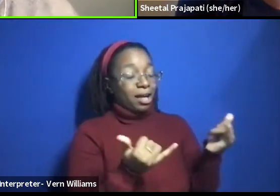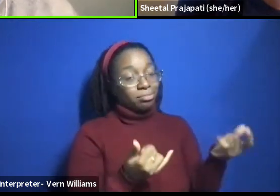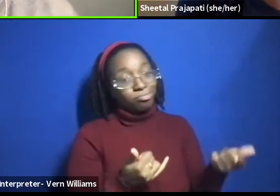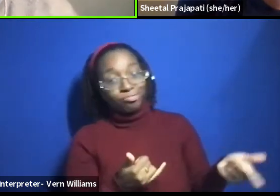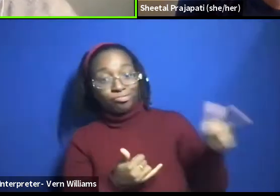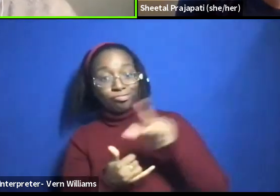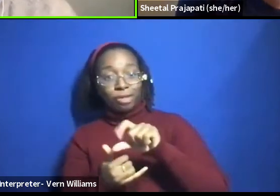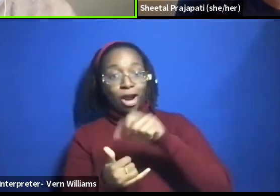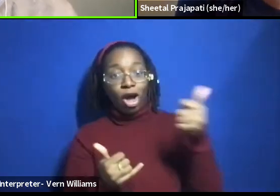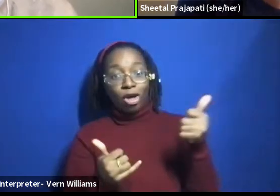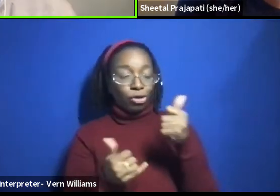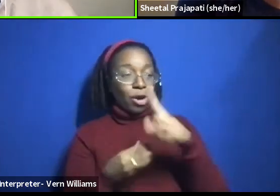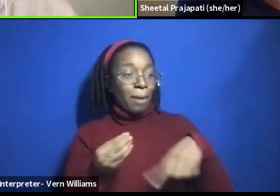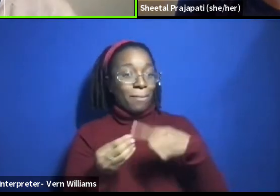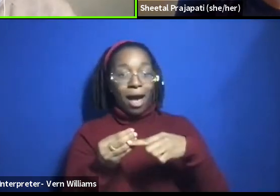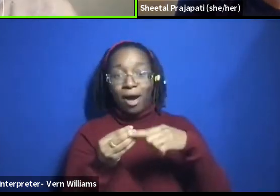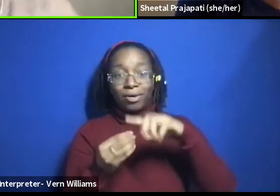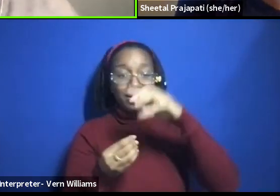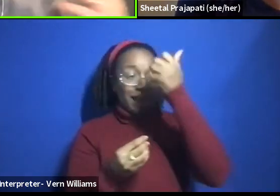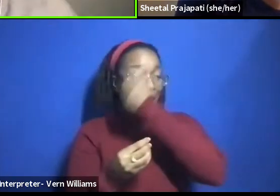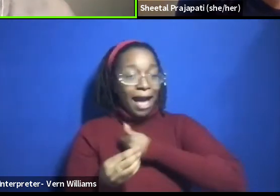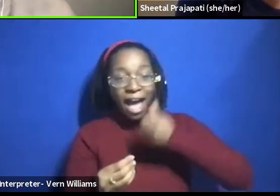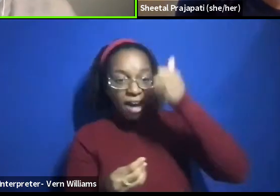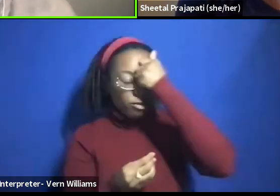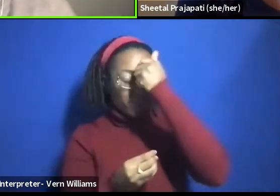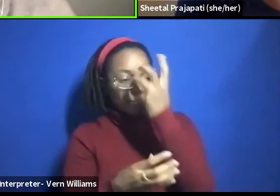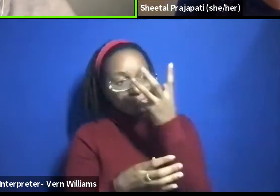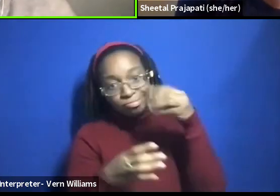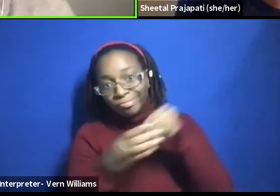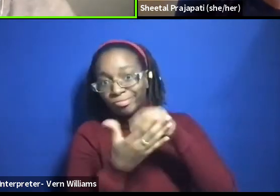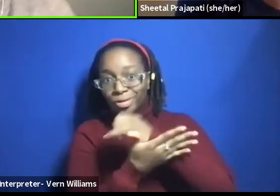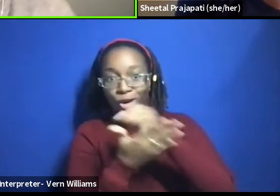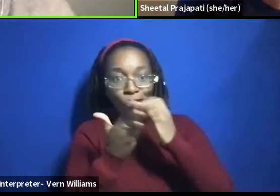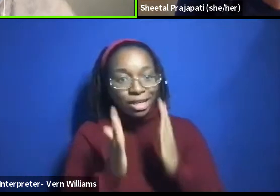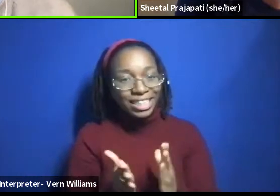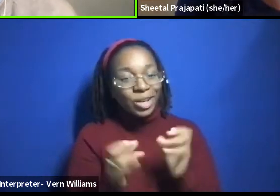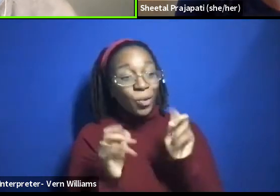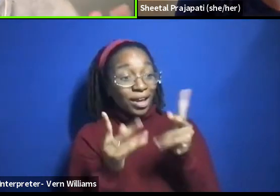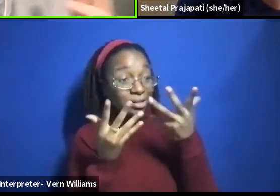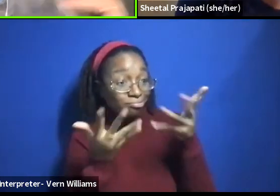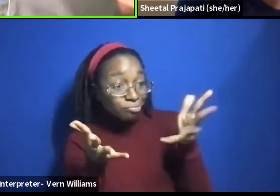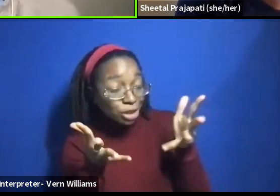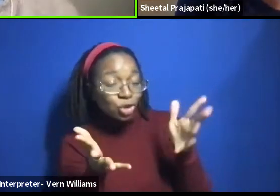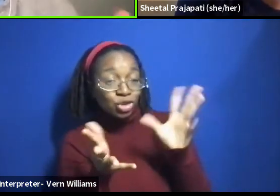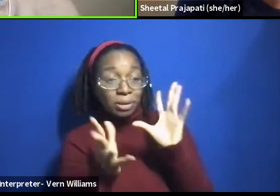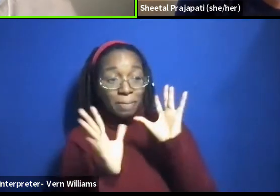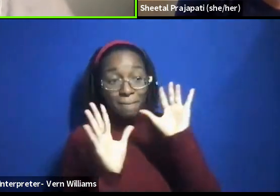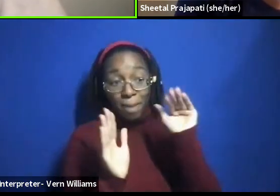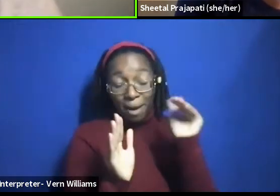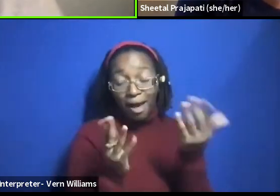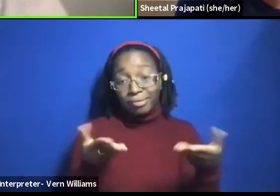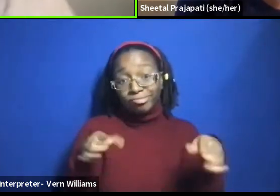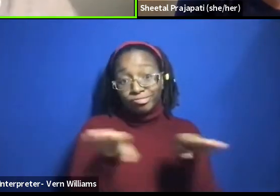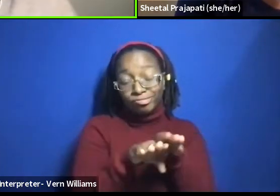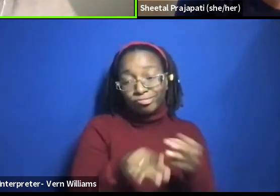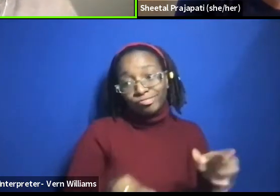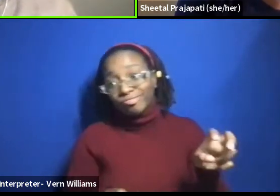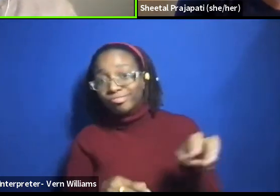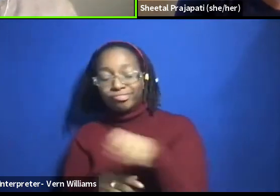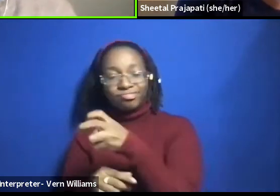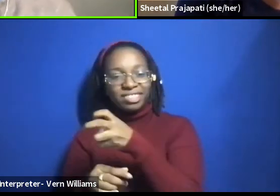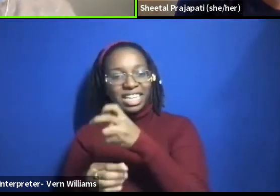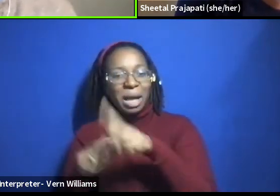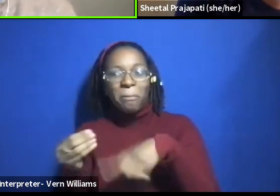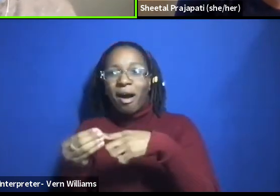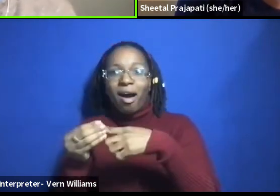a show about an African installation artist. And the next one was like doing a performance meeting about like